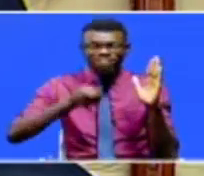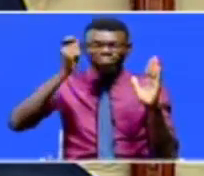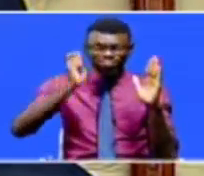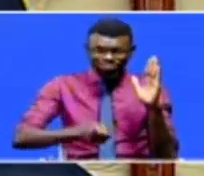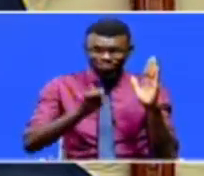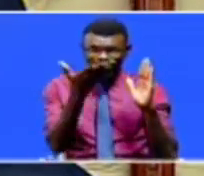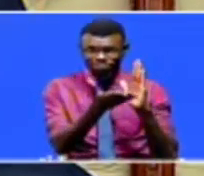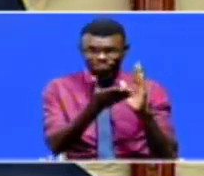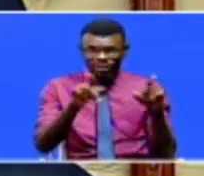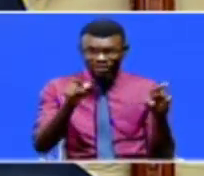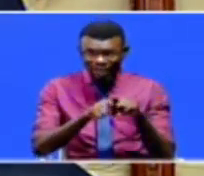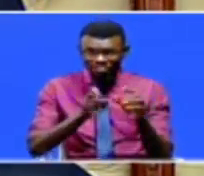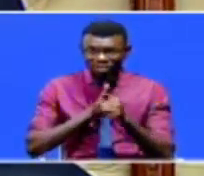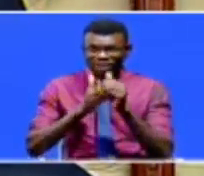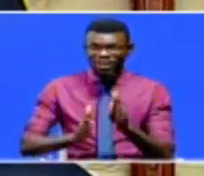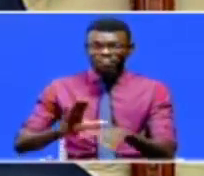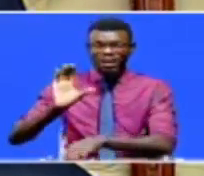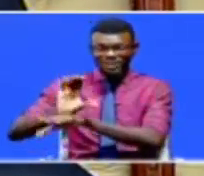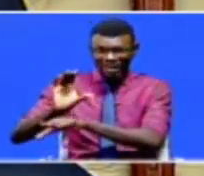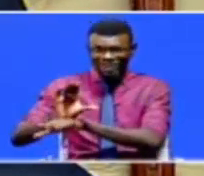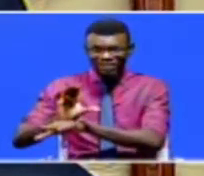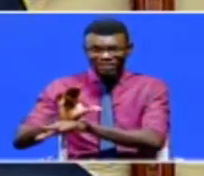also our church leaders who have been able